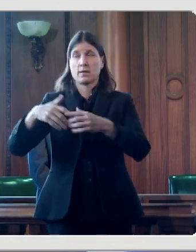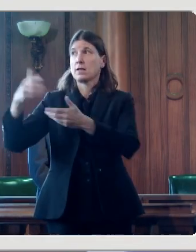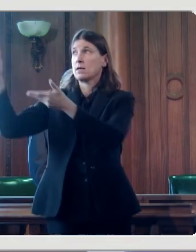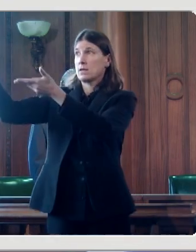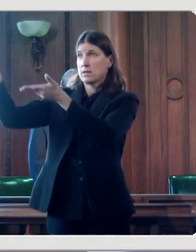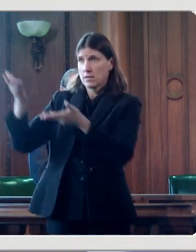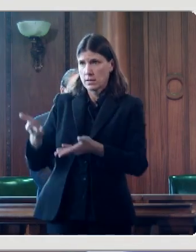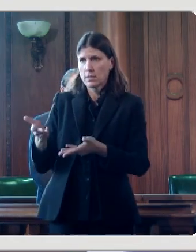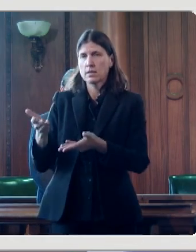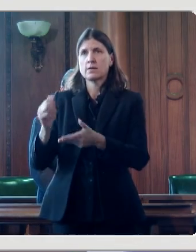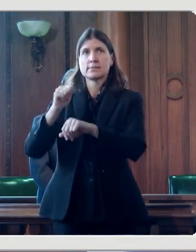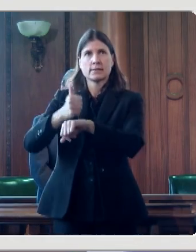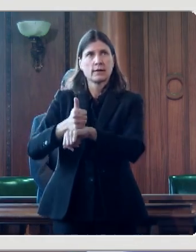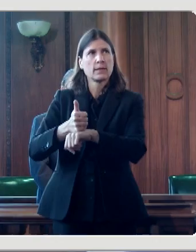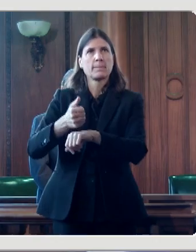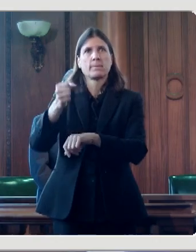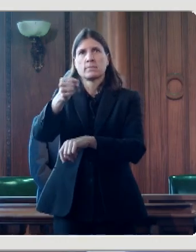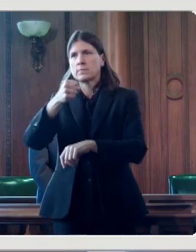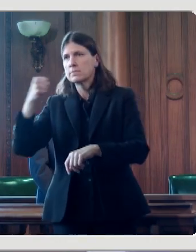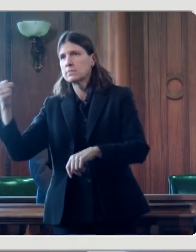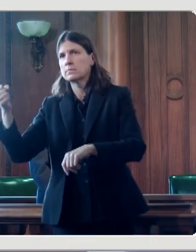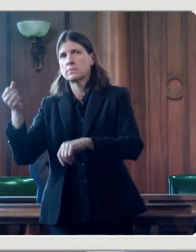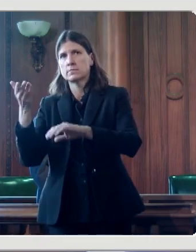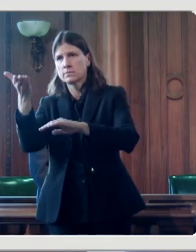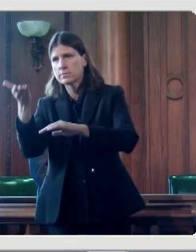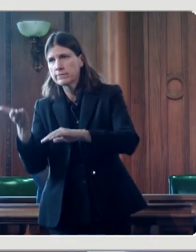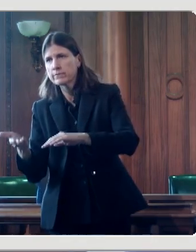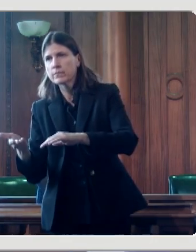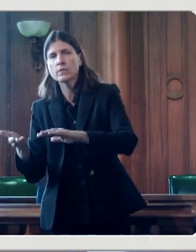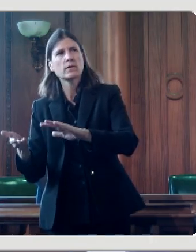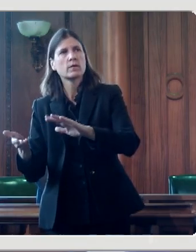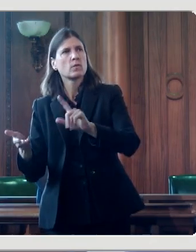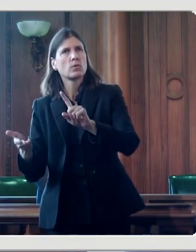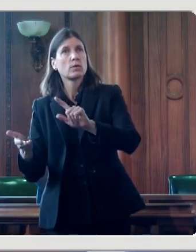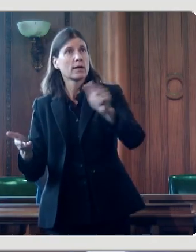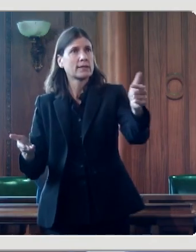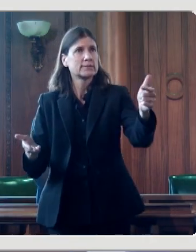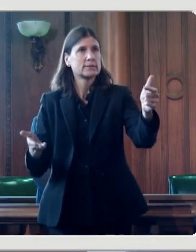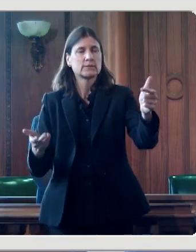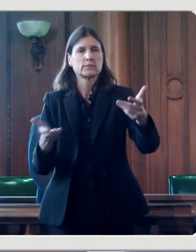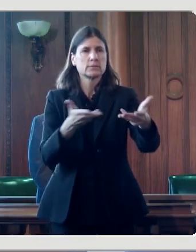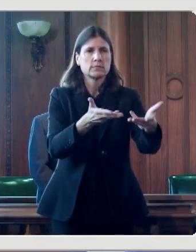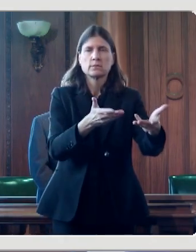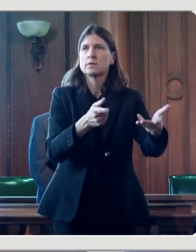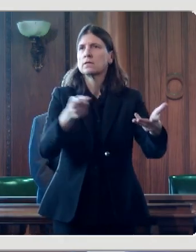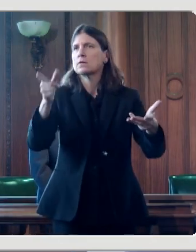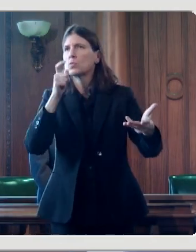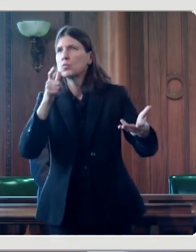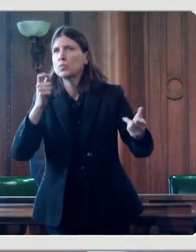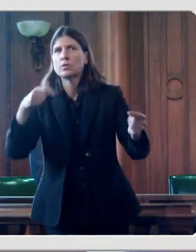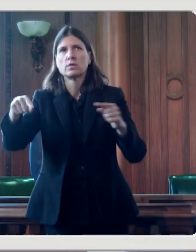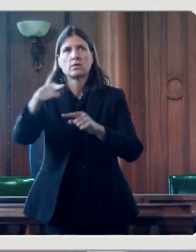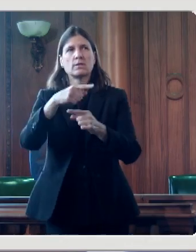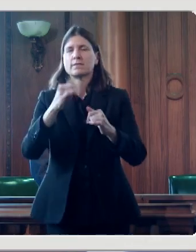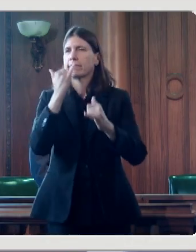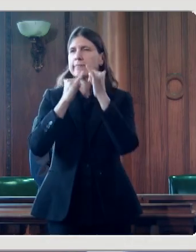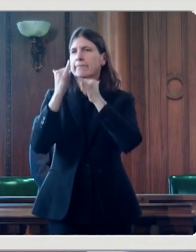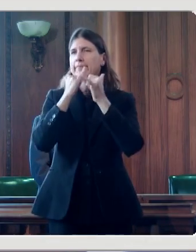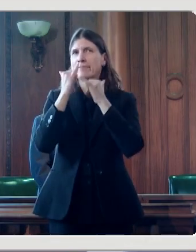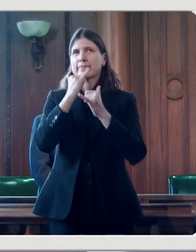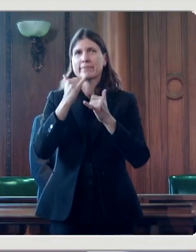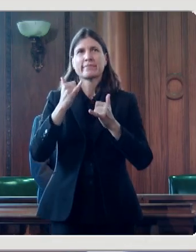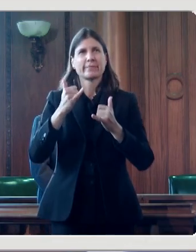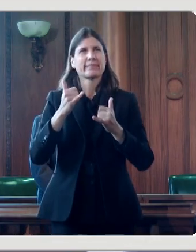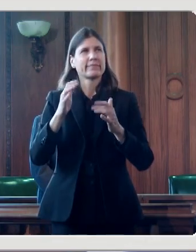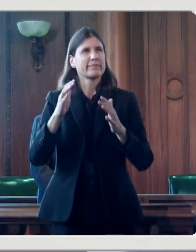you're going to see some stumbles, and the stumbles are going to be different in different locations, and it's looking as though people are learning from those